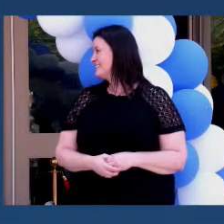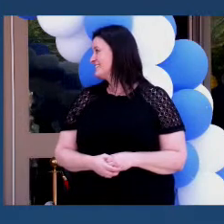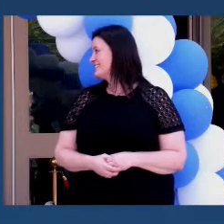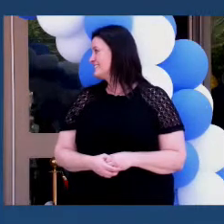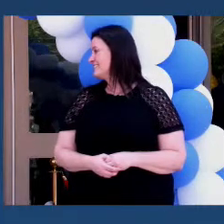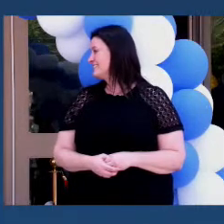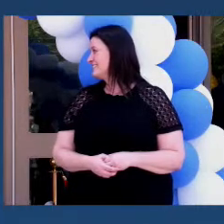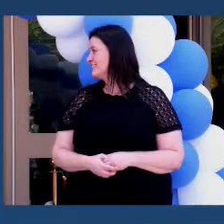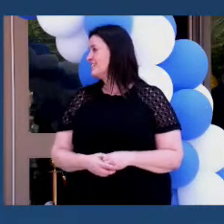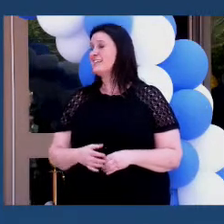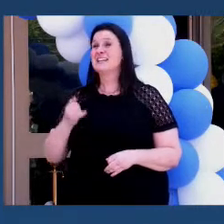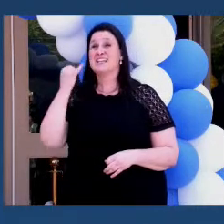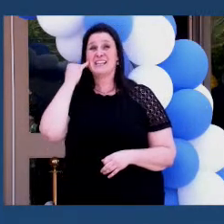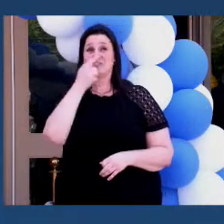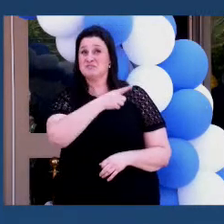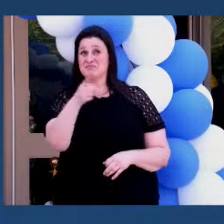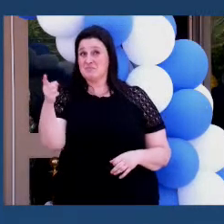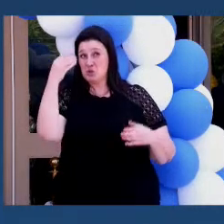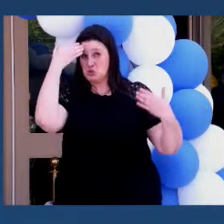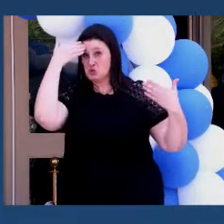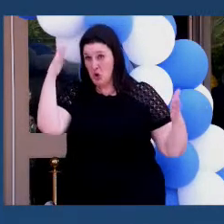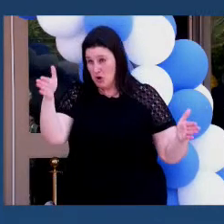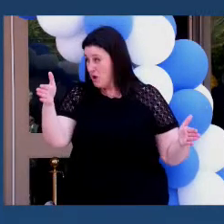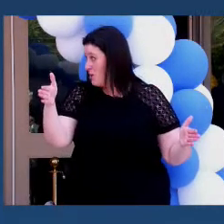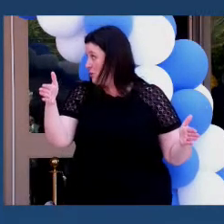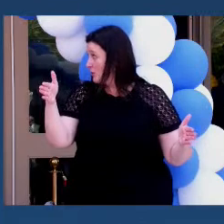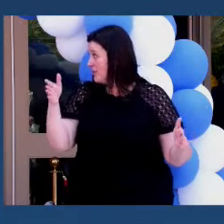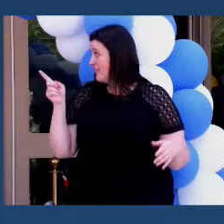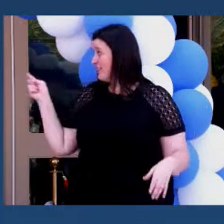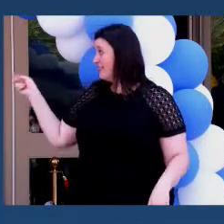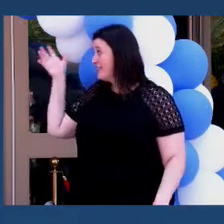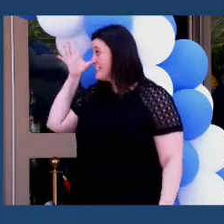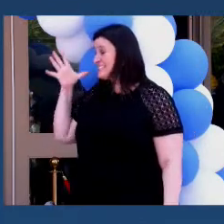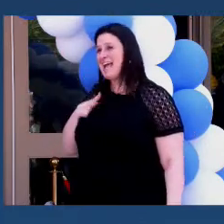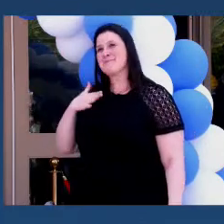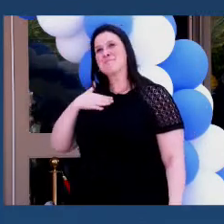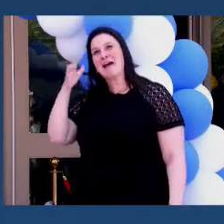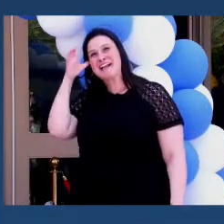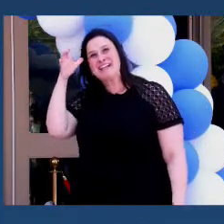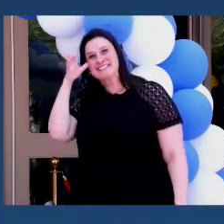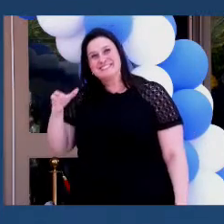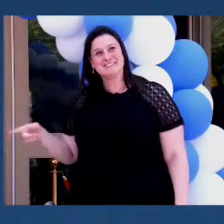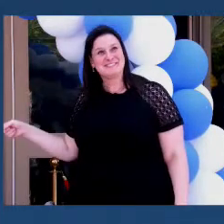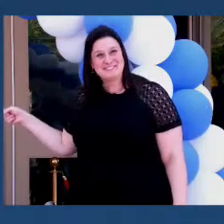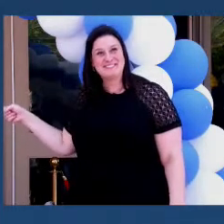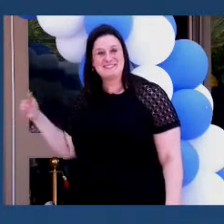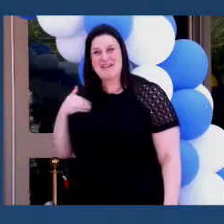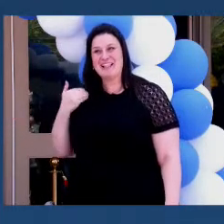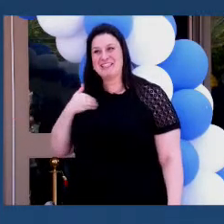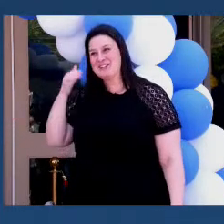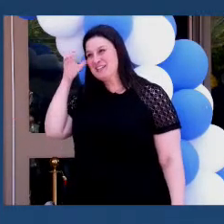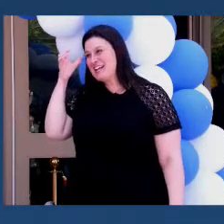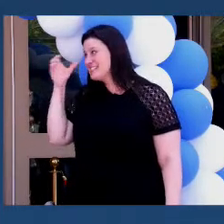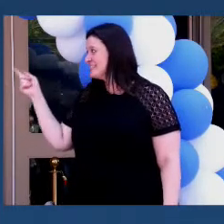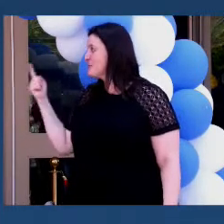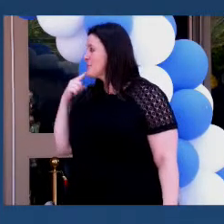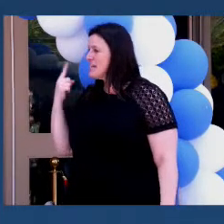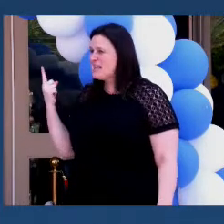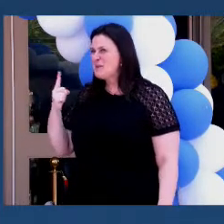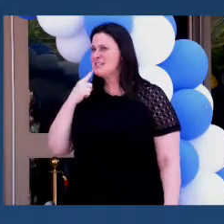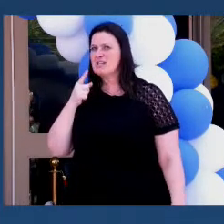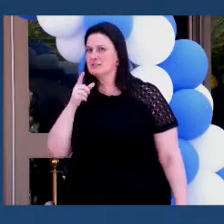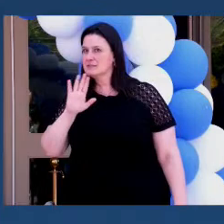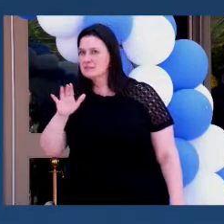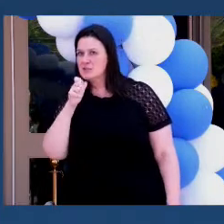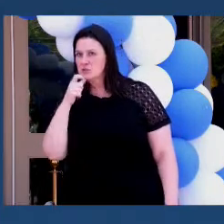So for those of you who might not know, this guy right here is my little cousin. So when I came up here, he said, "Man, don't say anything